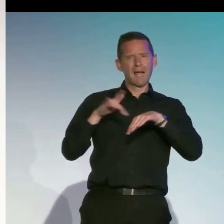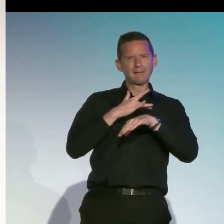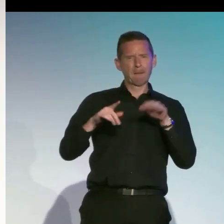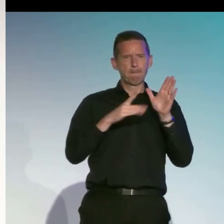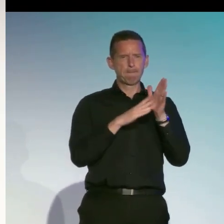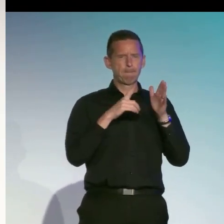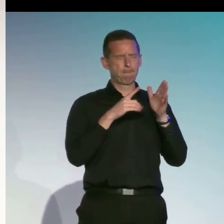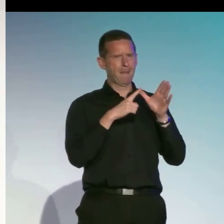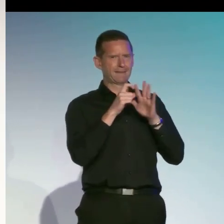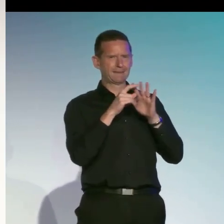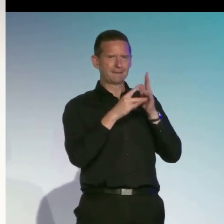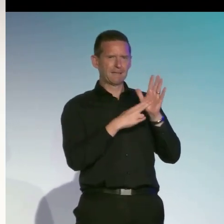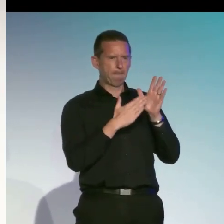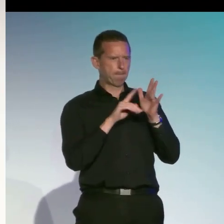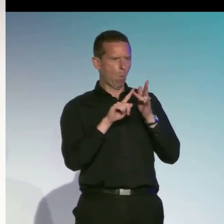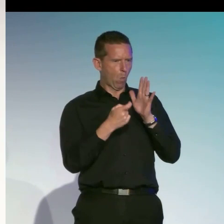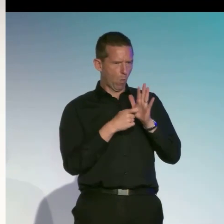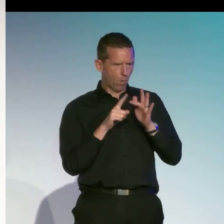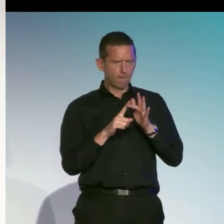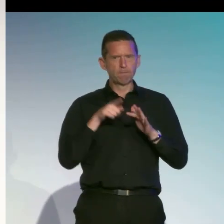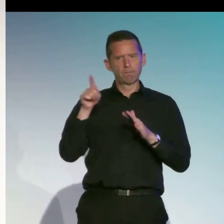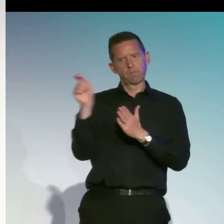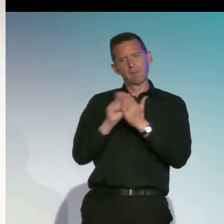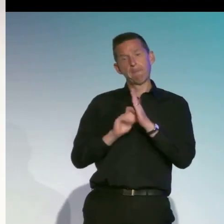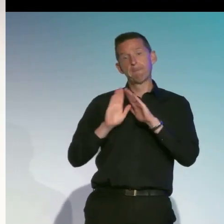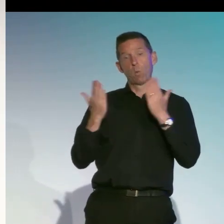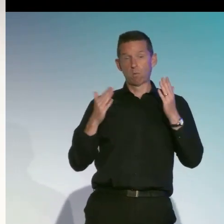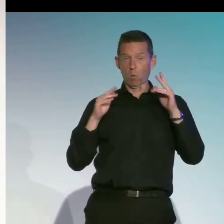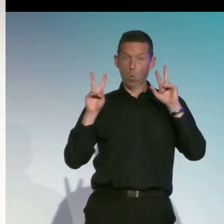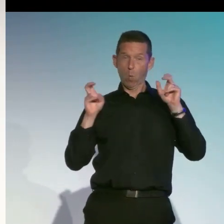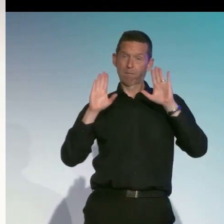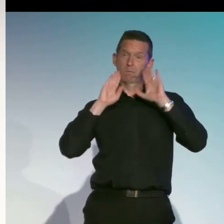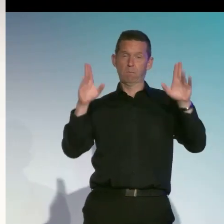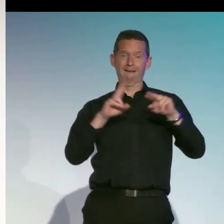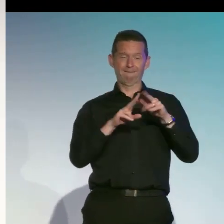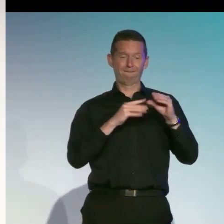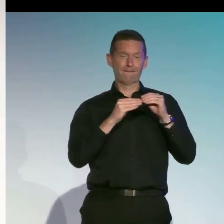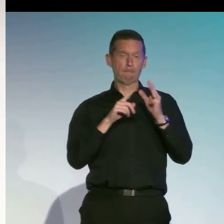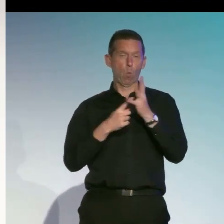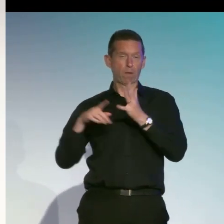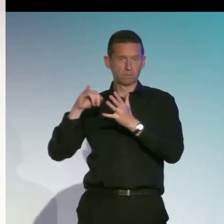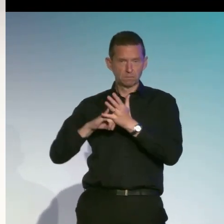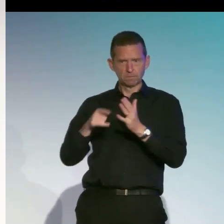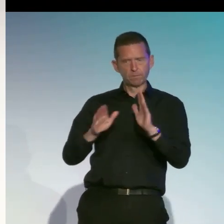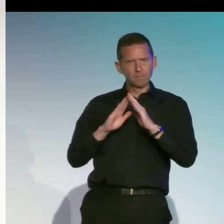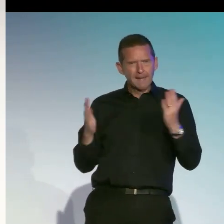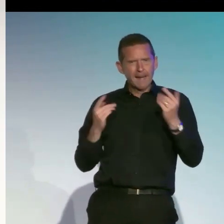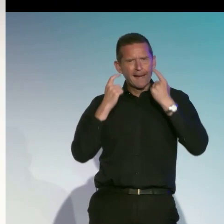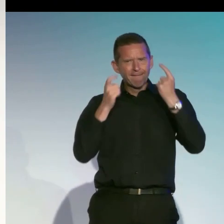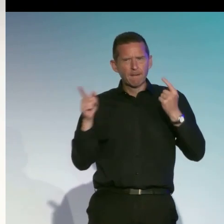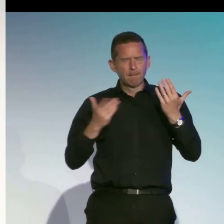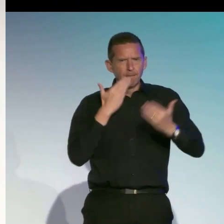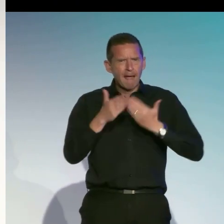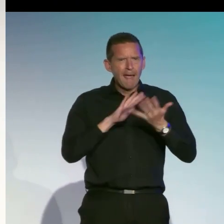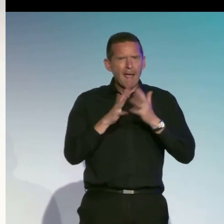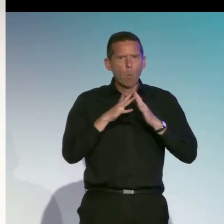Moore, who wrote a fabulous book called Fabulous, and in it they detail quite carefully how